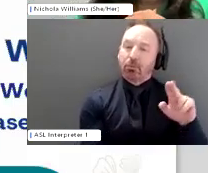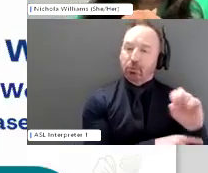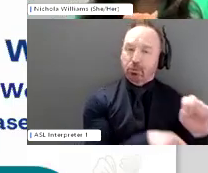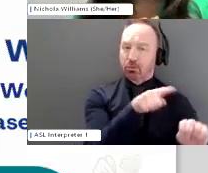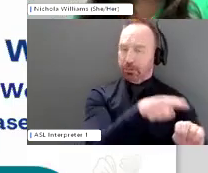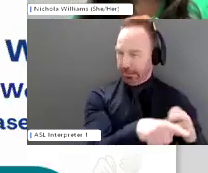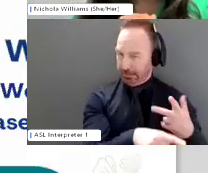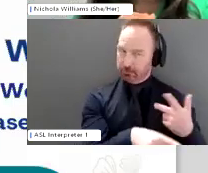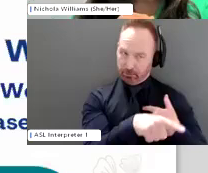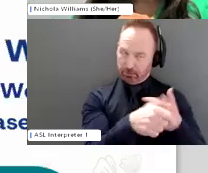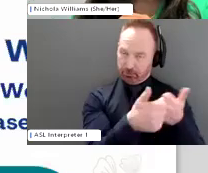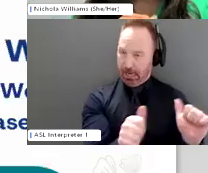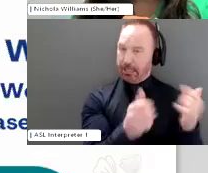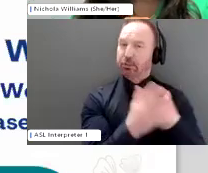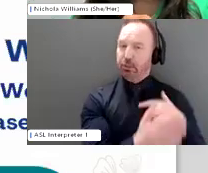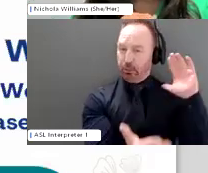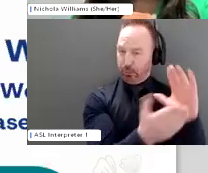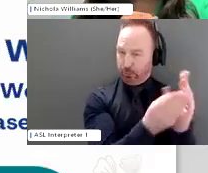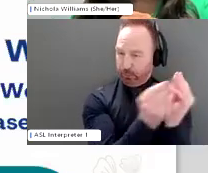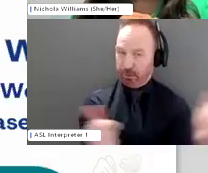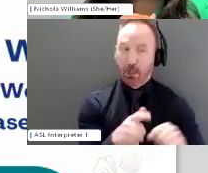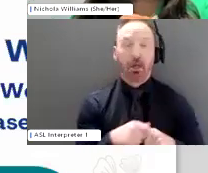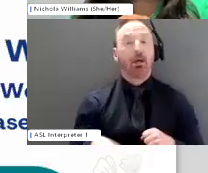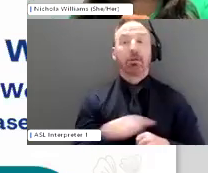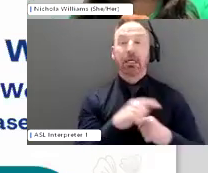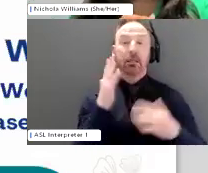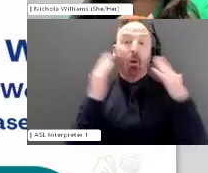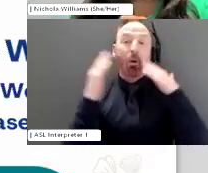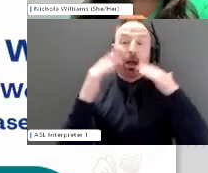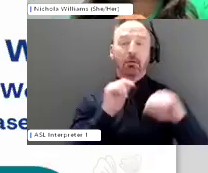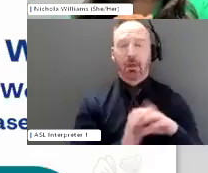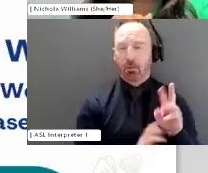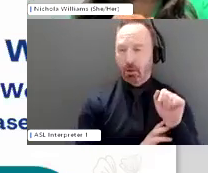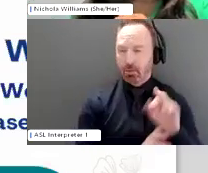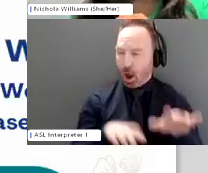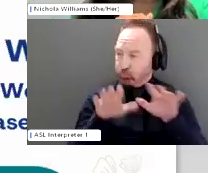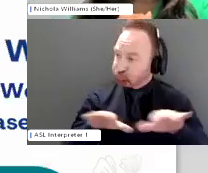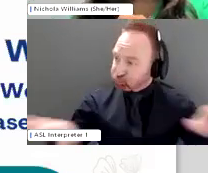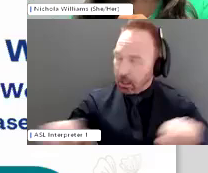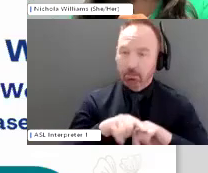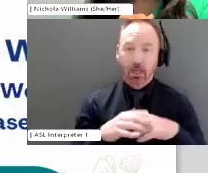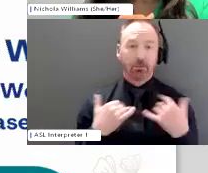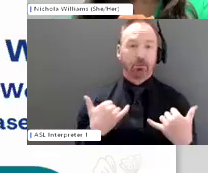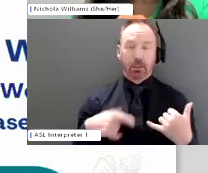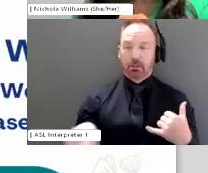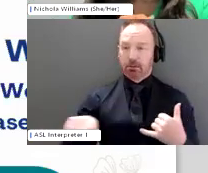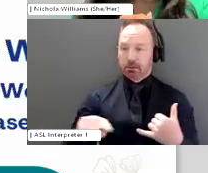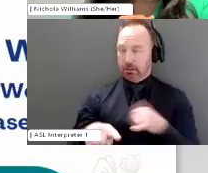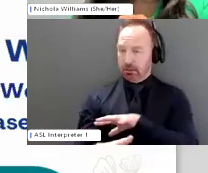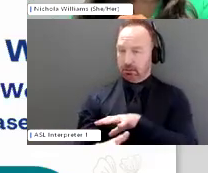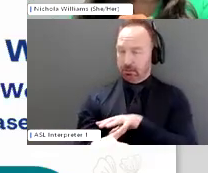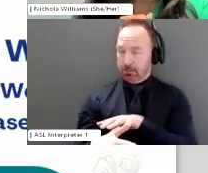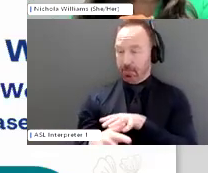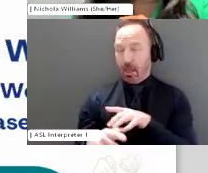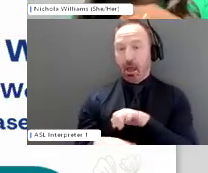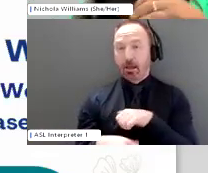awareness, and that is why we do many of these webinars for our outreach, including today's. We have a number of other sessions coming up between now